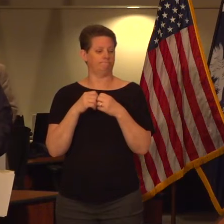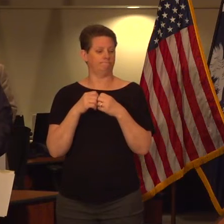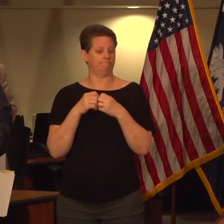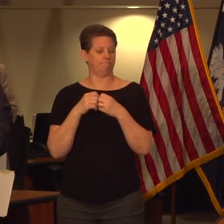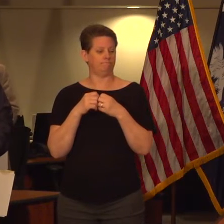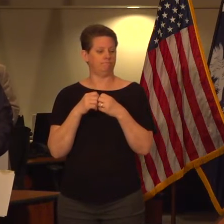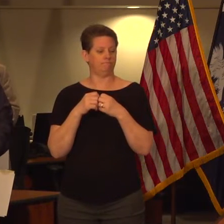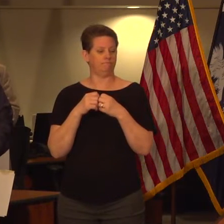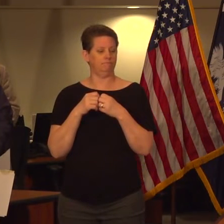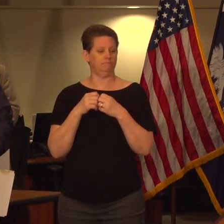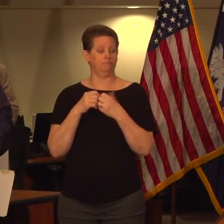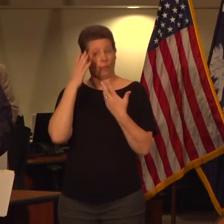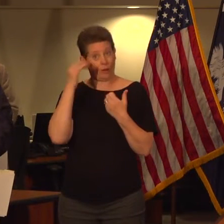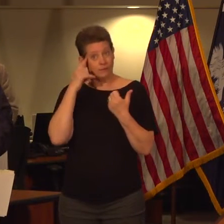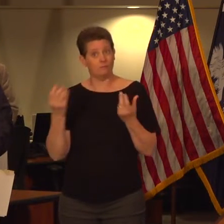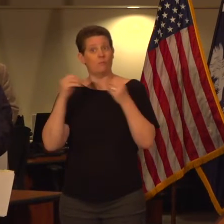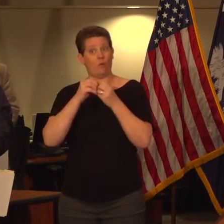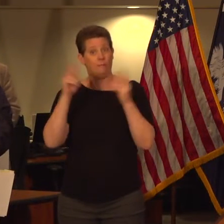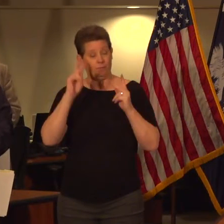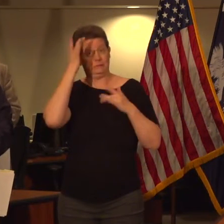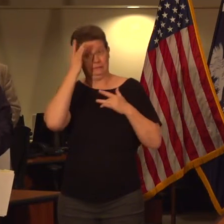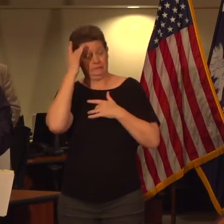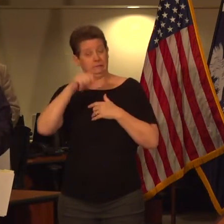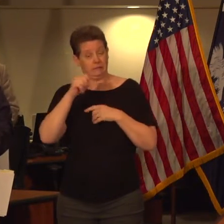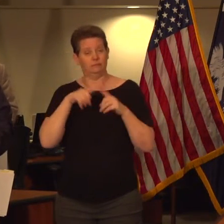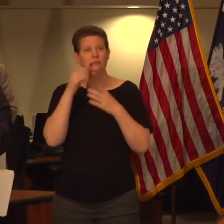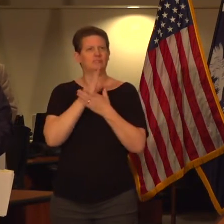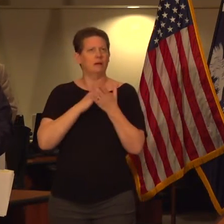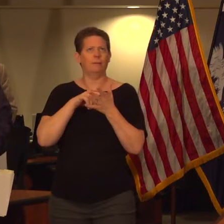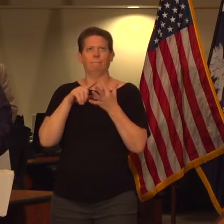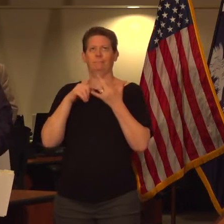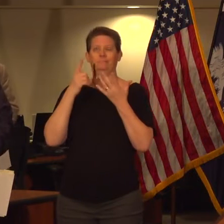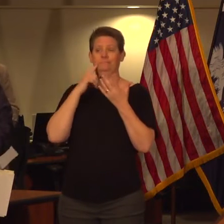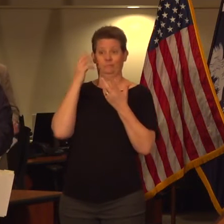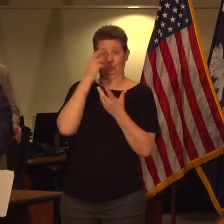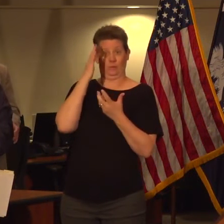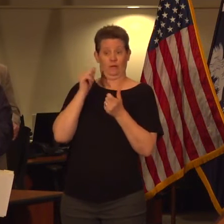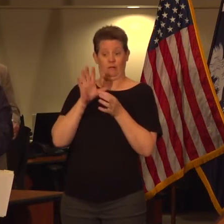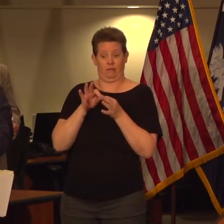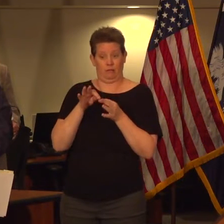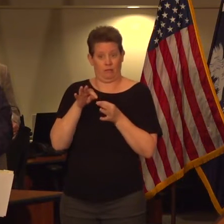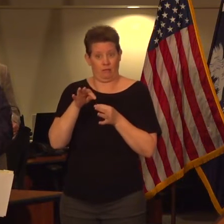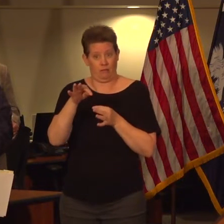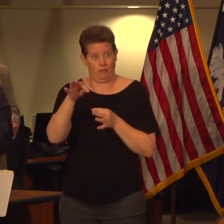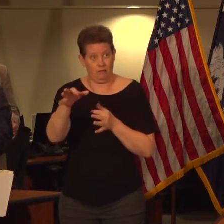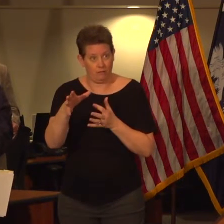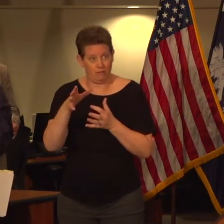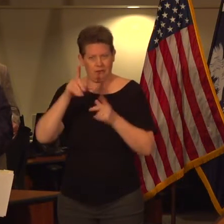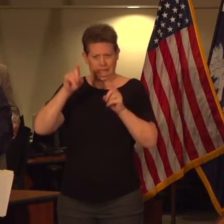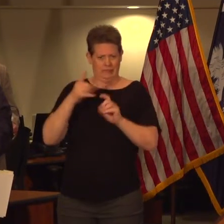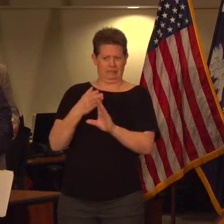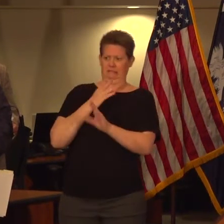to increase in actual disease activity, and some have been attributed to delays in getting results of tests that were performed